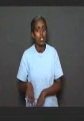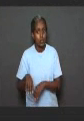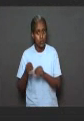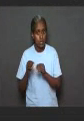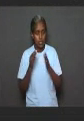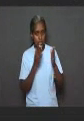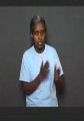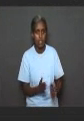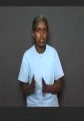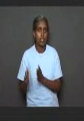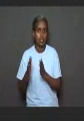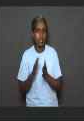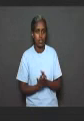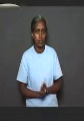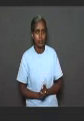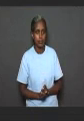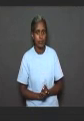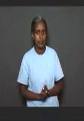Students, let's get ready.